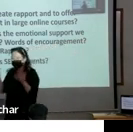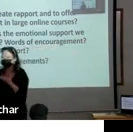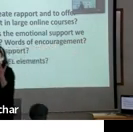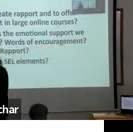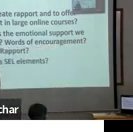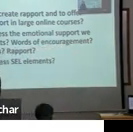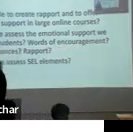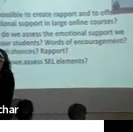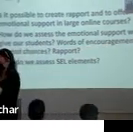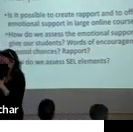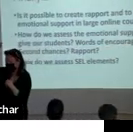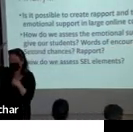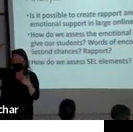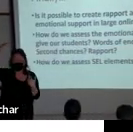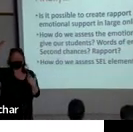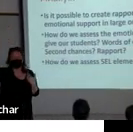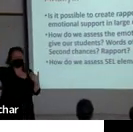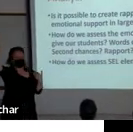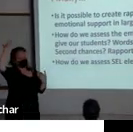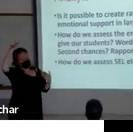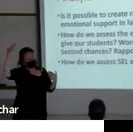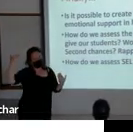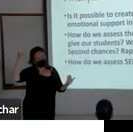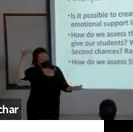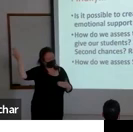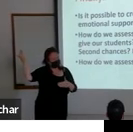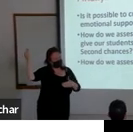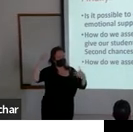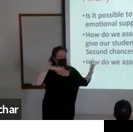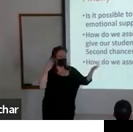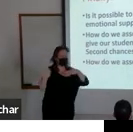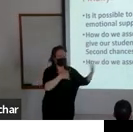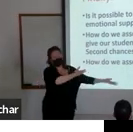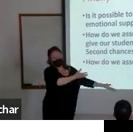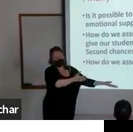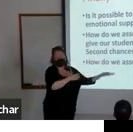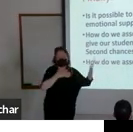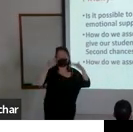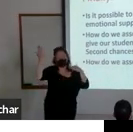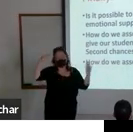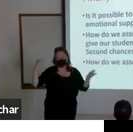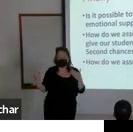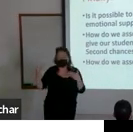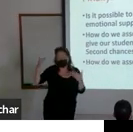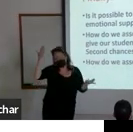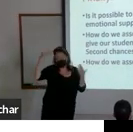okay? We need to put our psychologist hat one day and then the next day we have to put our technology